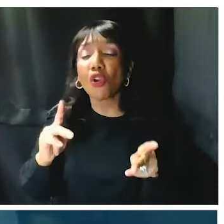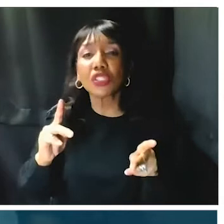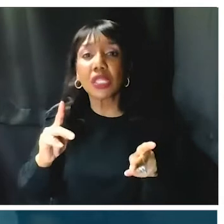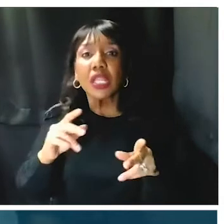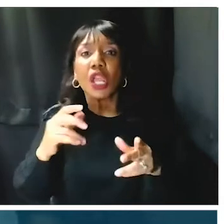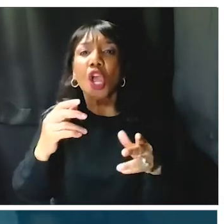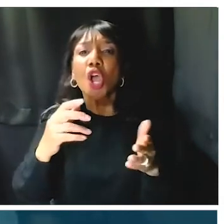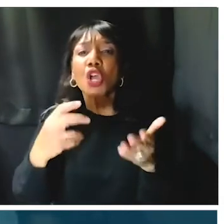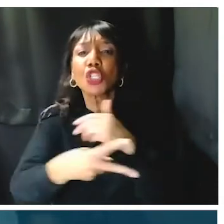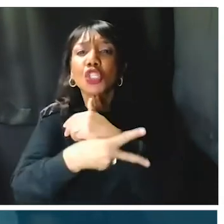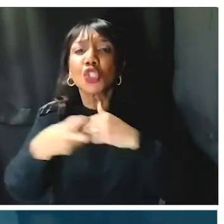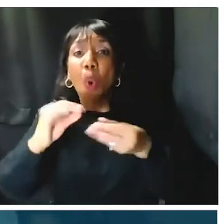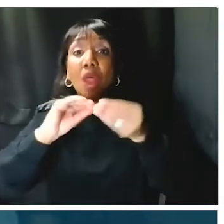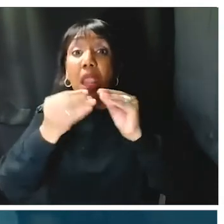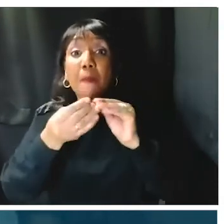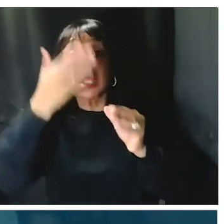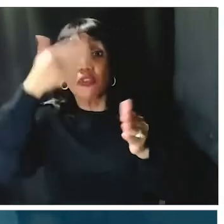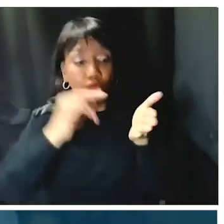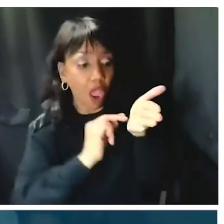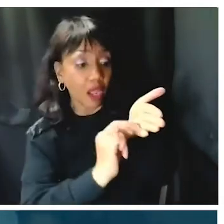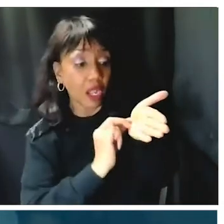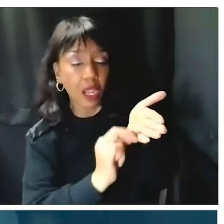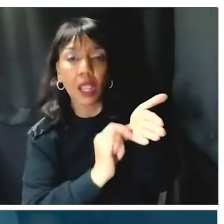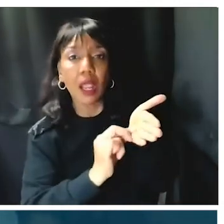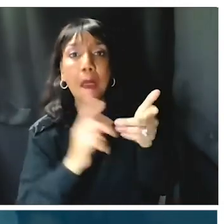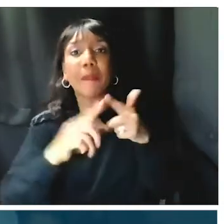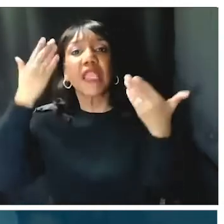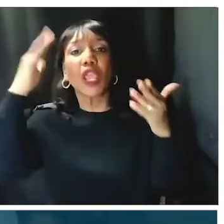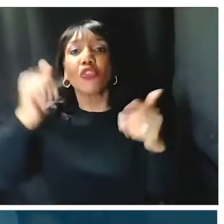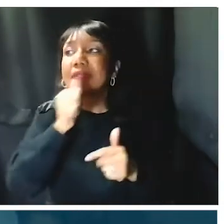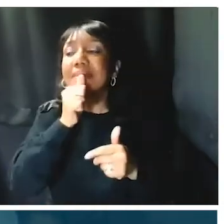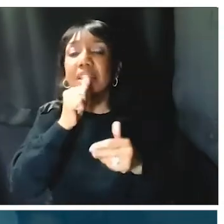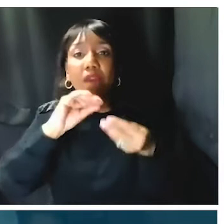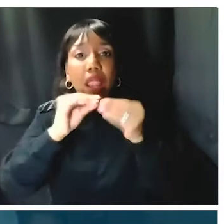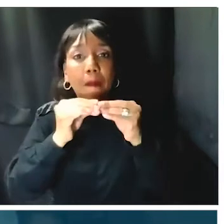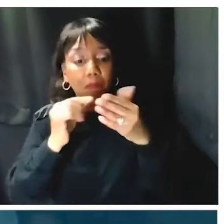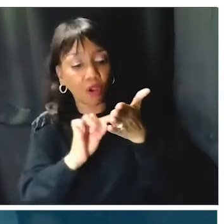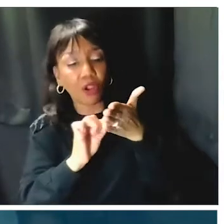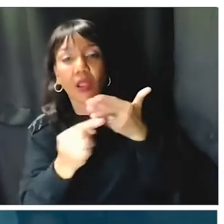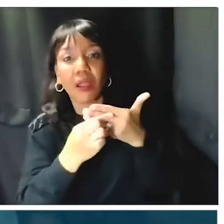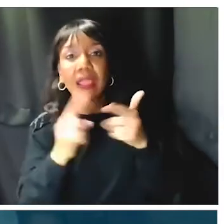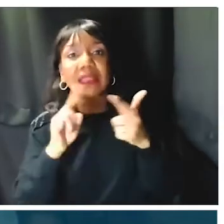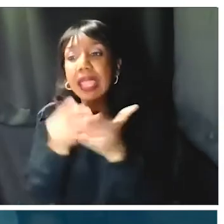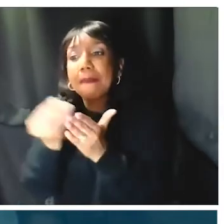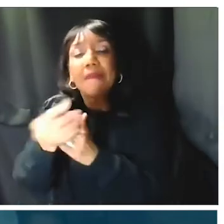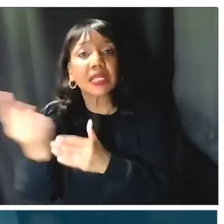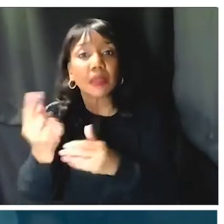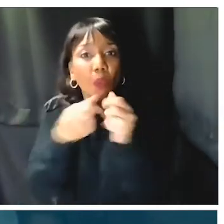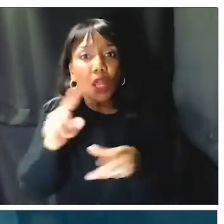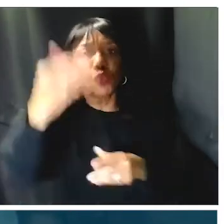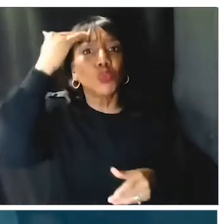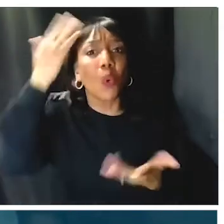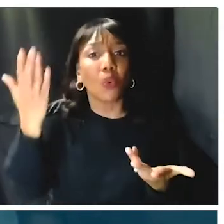not have your card in their possession can make unauthorized purchases using your debit card. It